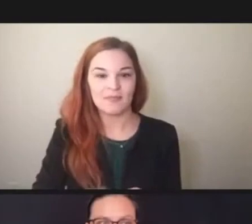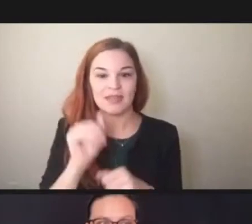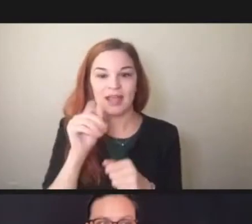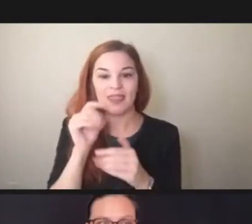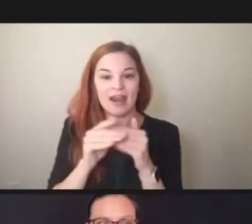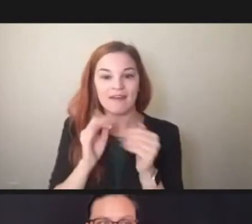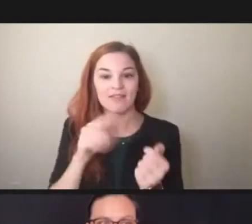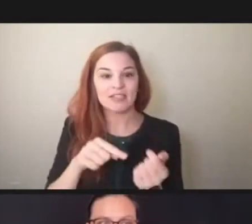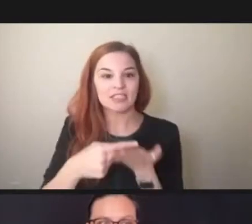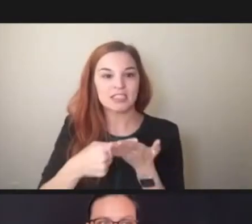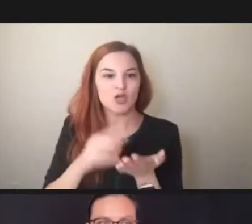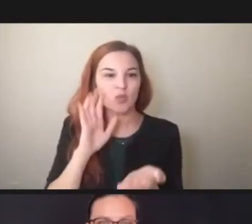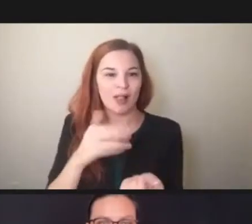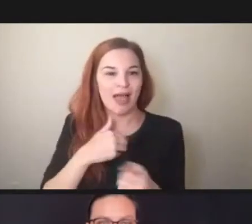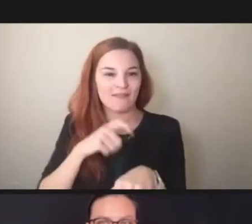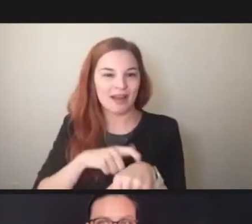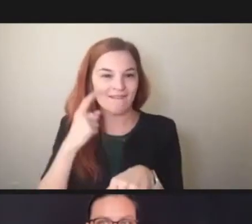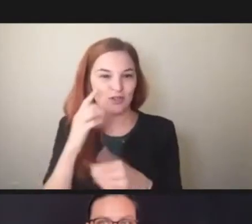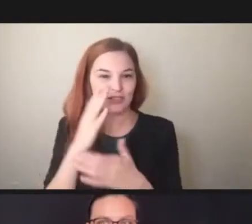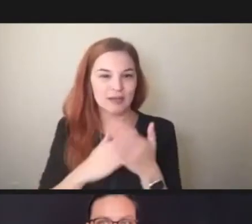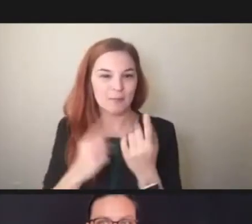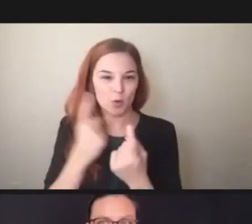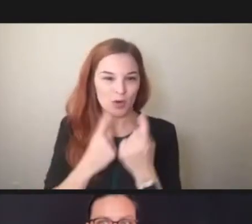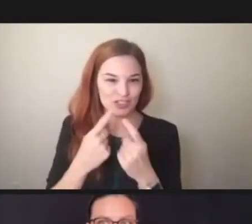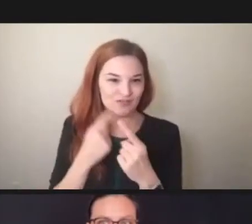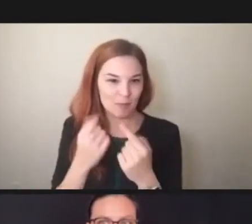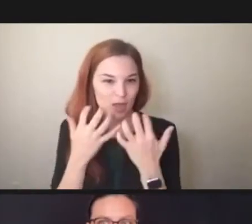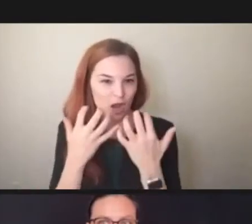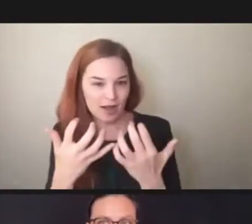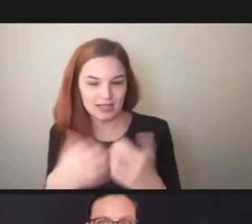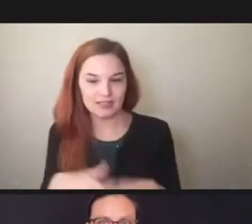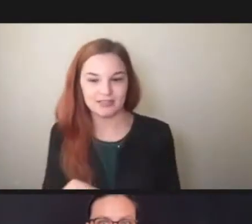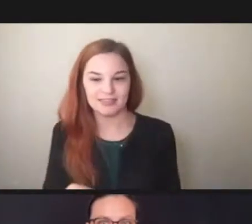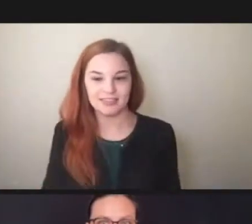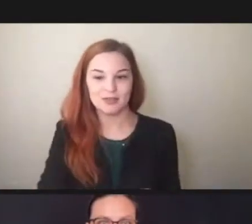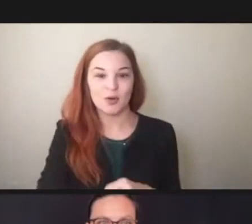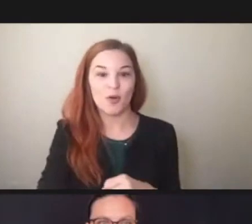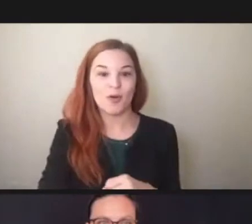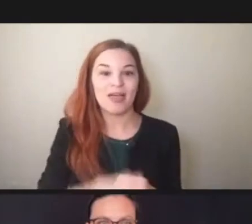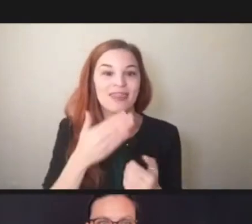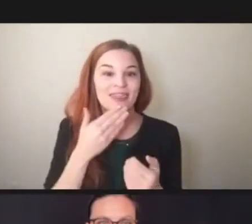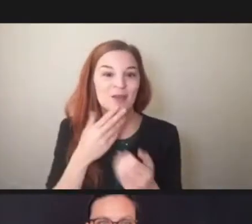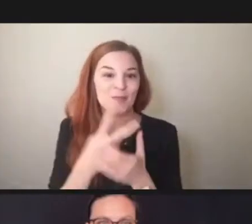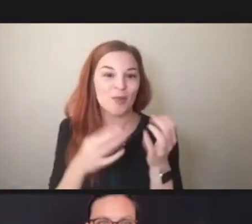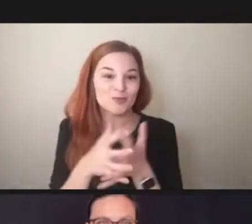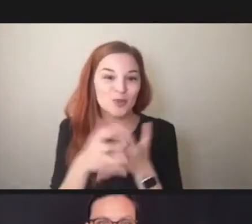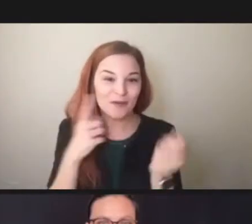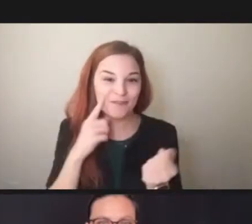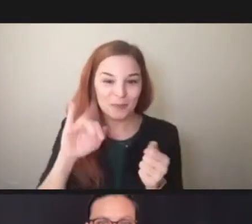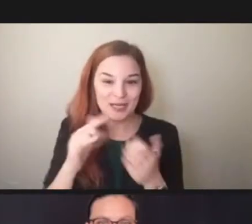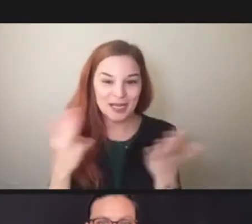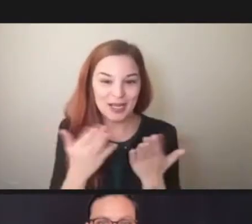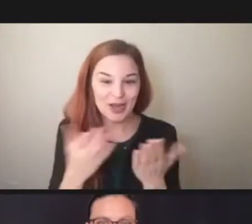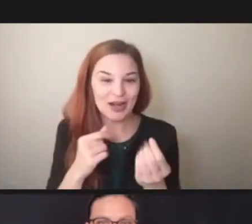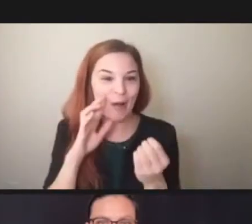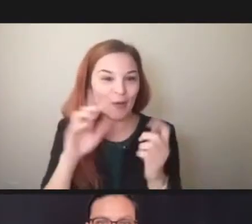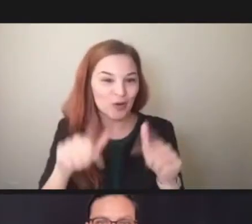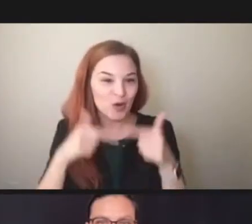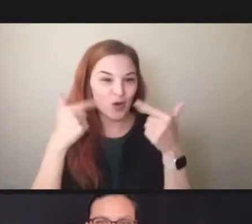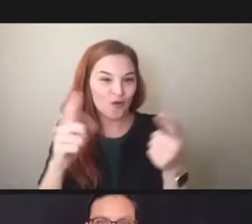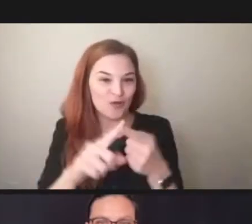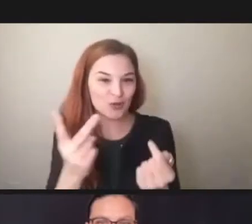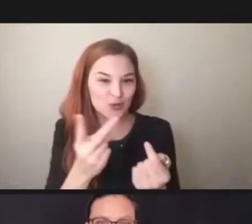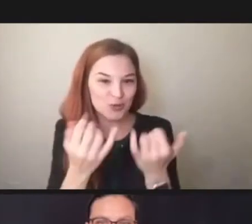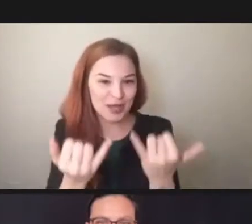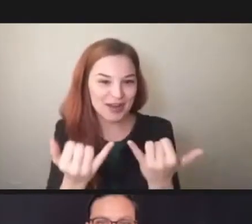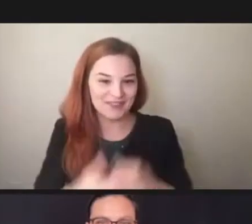fields. At the end of this discussion, we'll have time for some questions from the audience. We thank you both so much